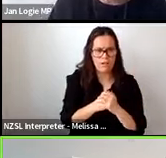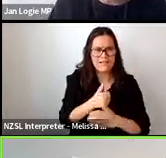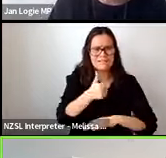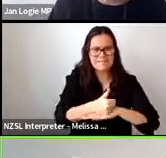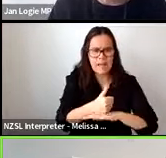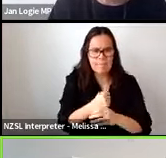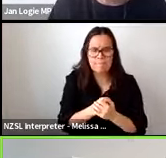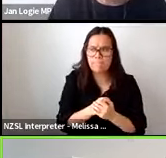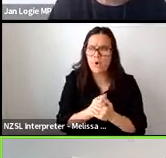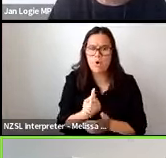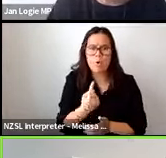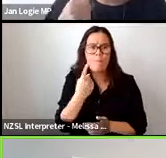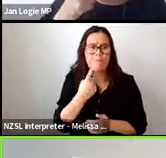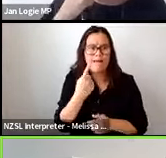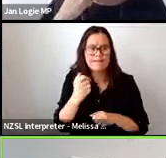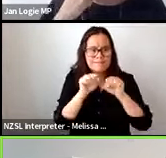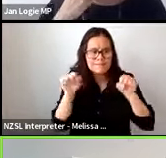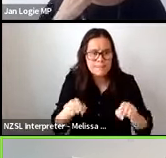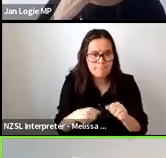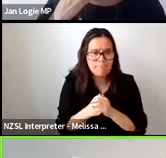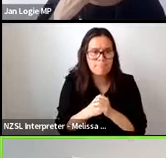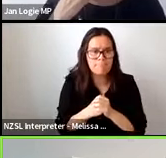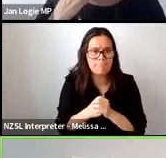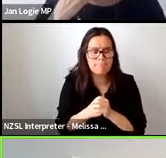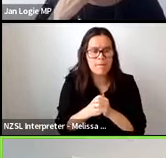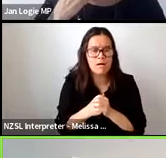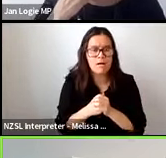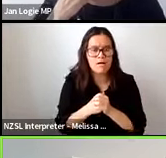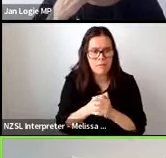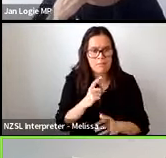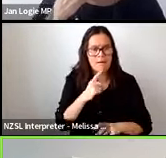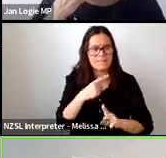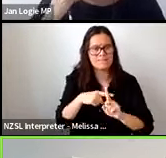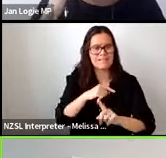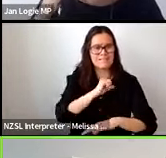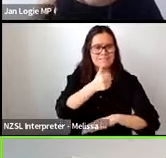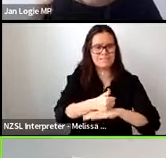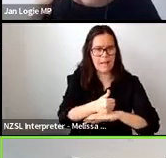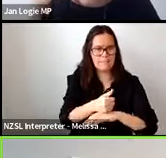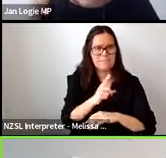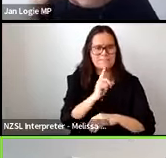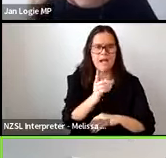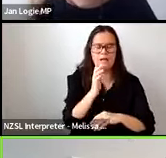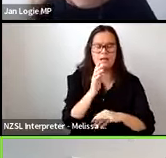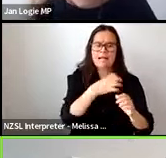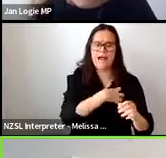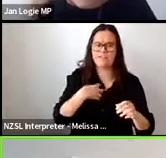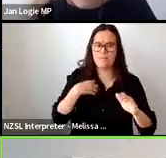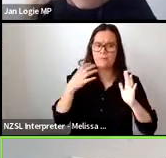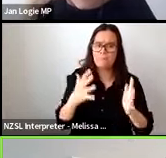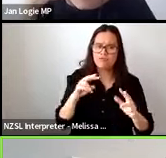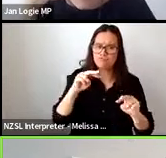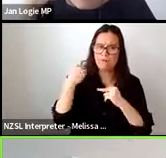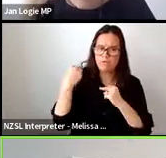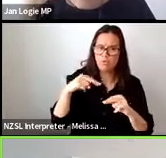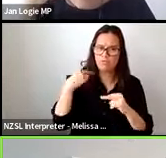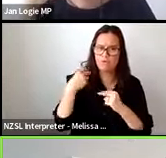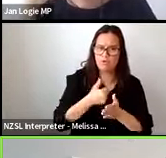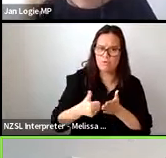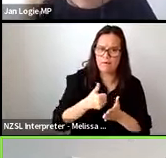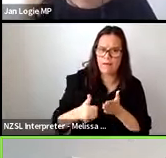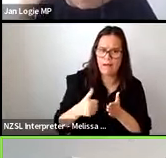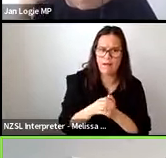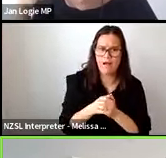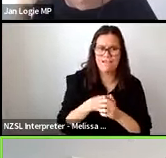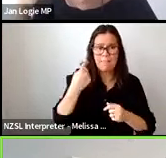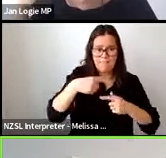funding compliance, compels the government review, and it demands enforcement mechanisms. I'm not saying